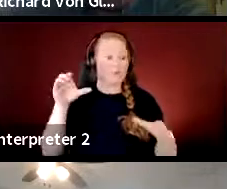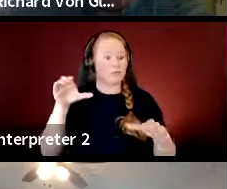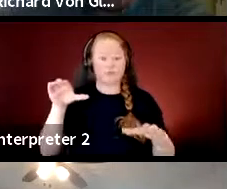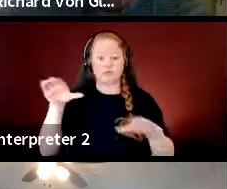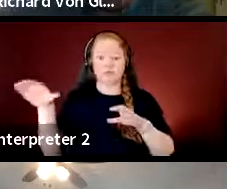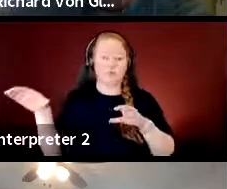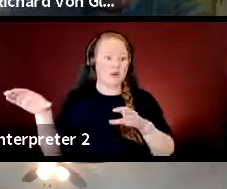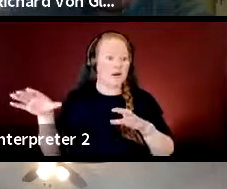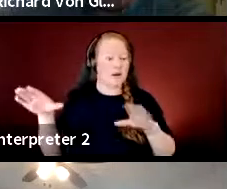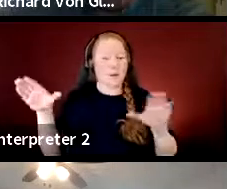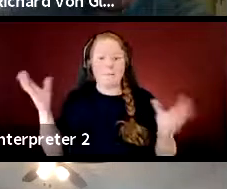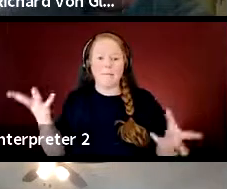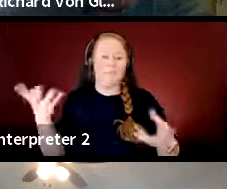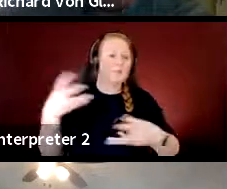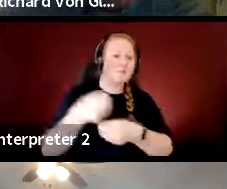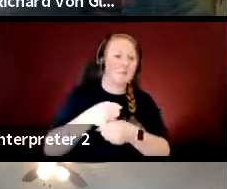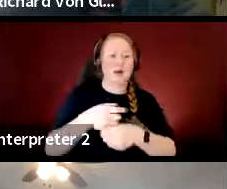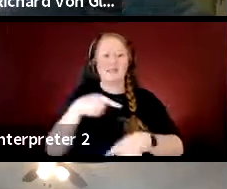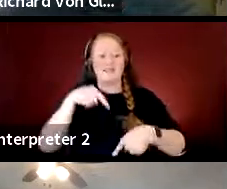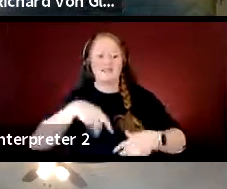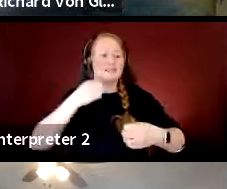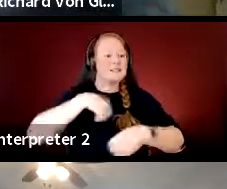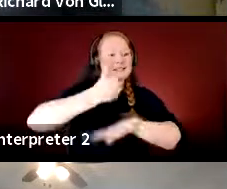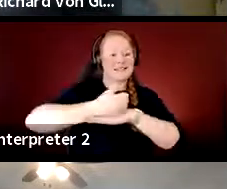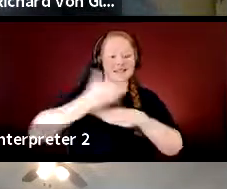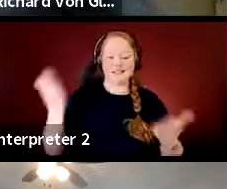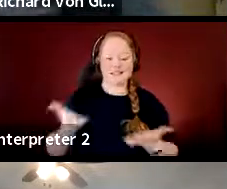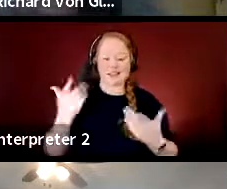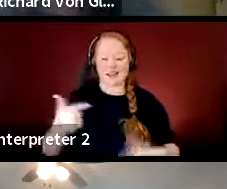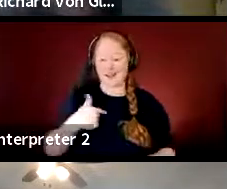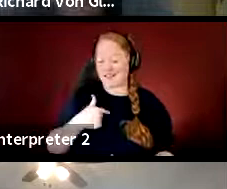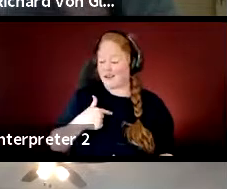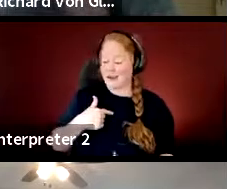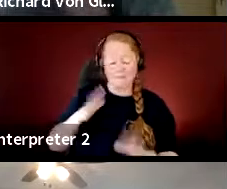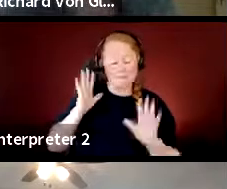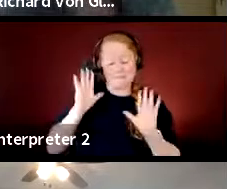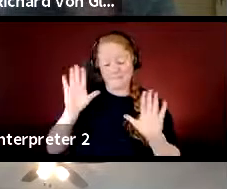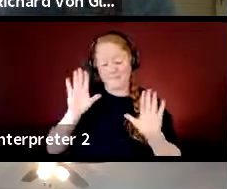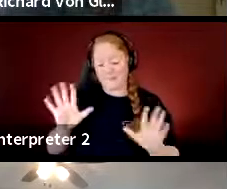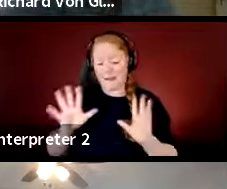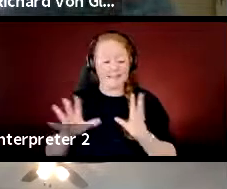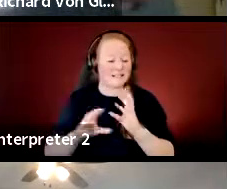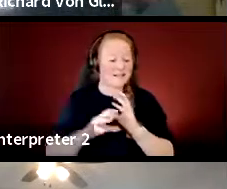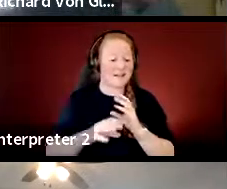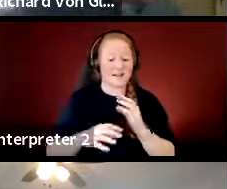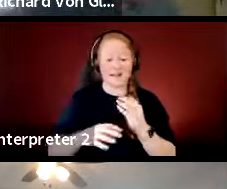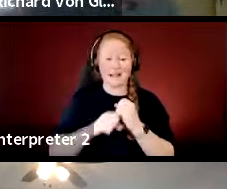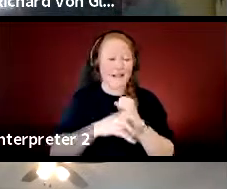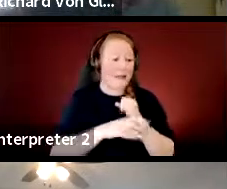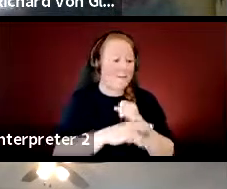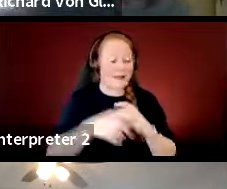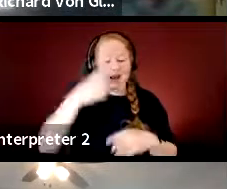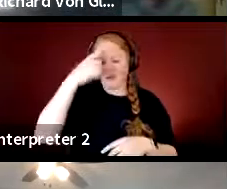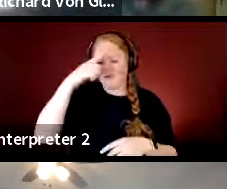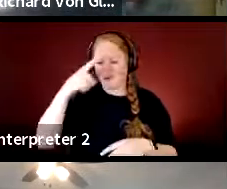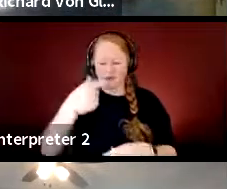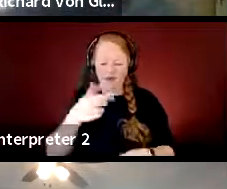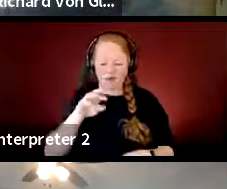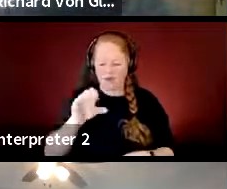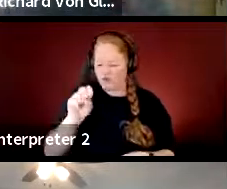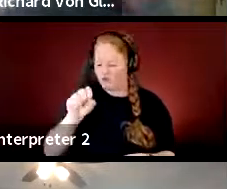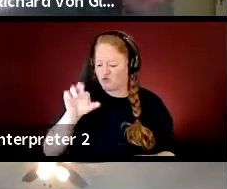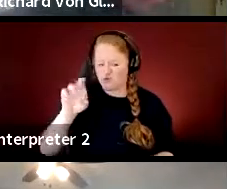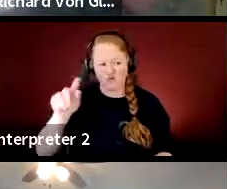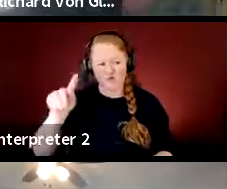beautiful campaign and grassroots from everyone who's been involved, and kind of what the framework is laying out